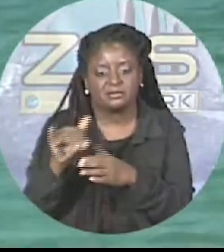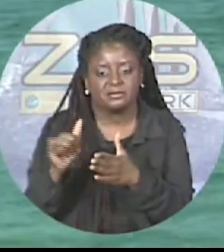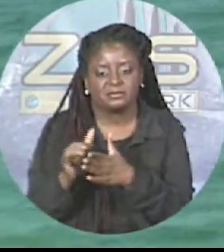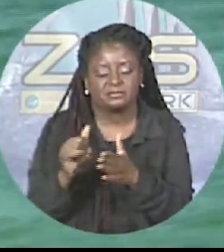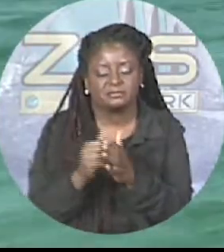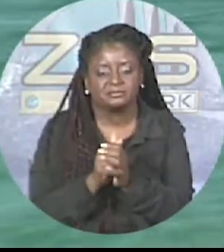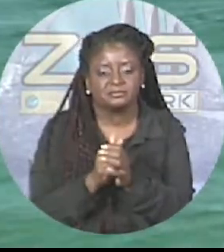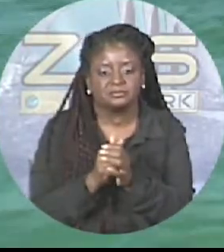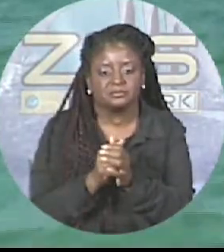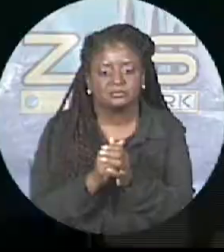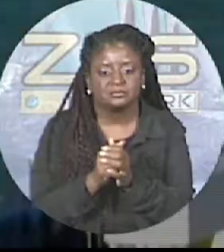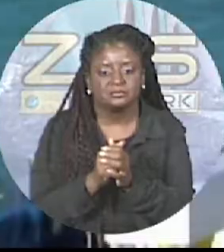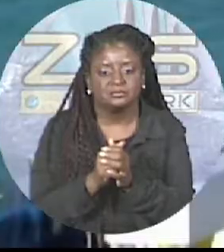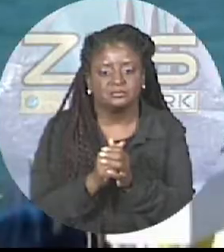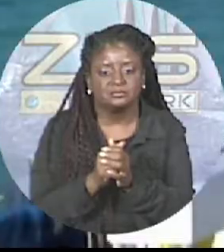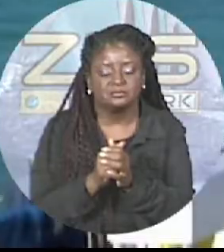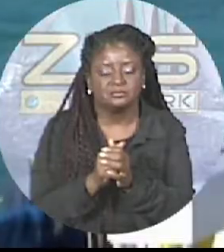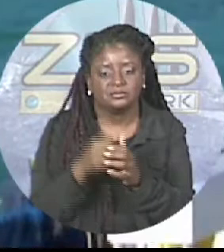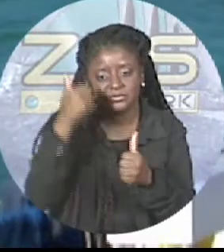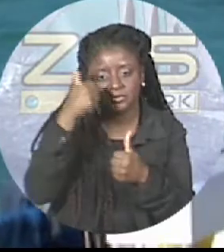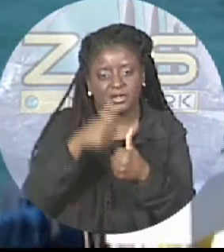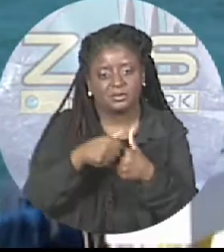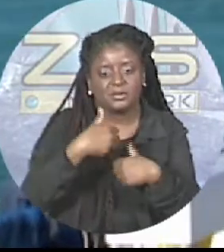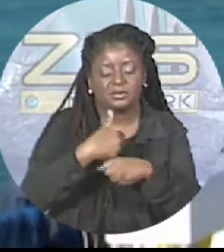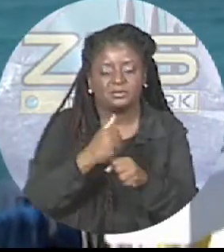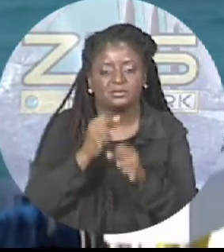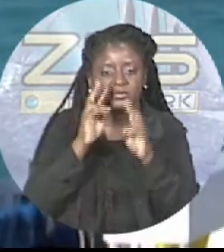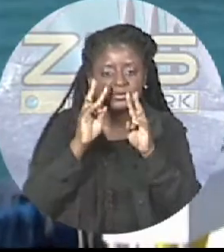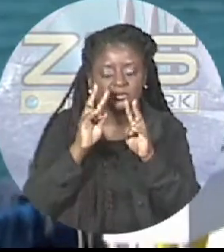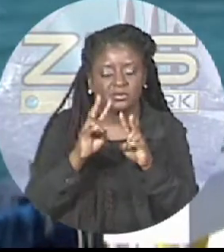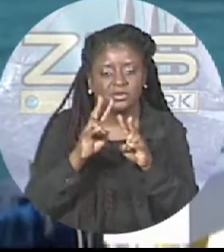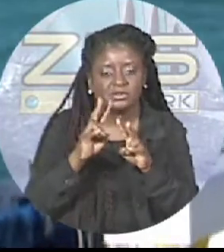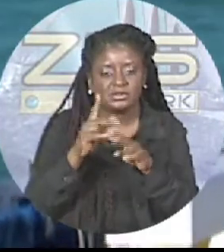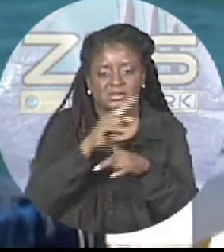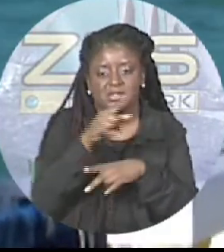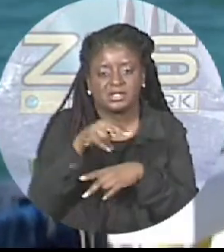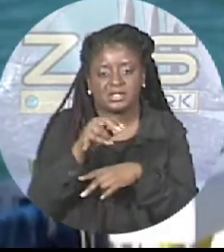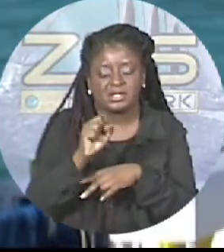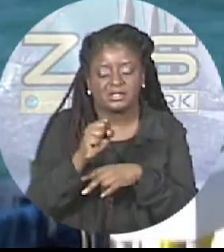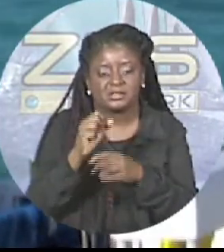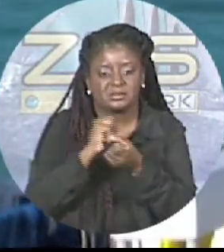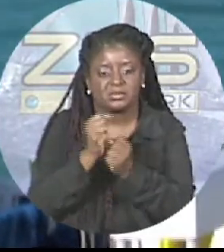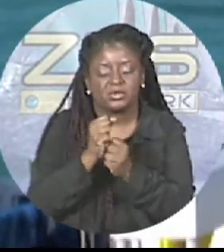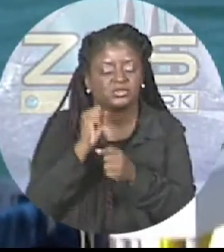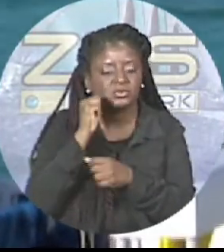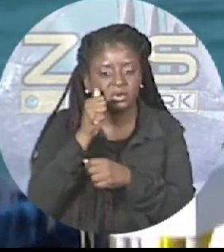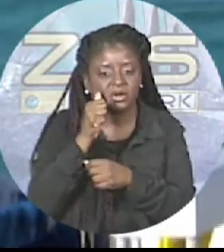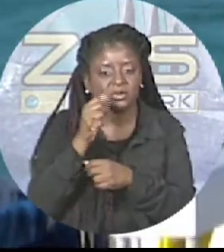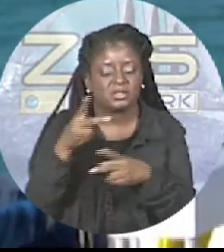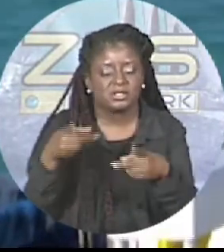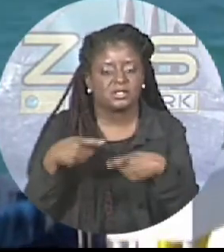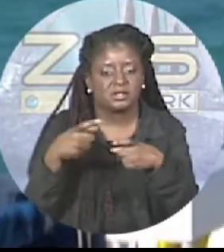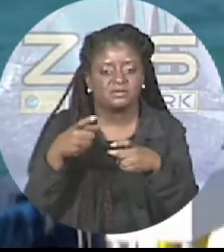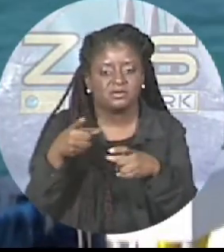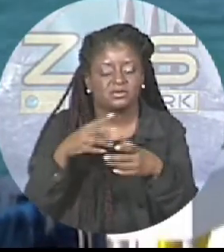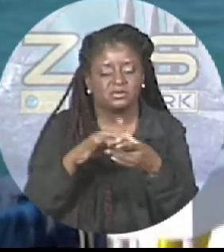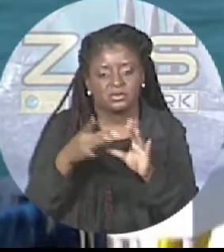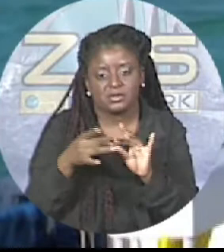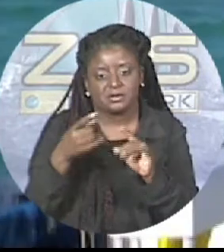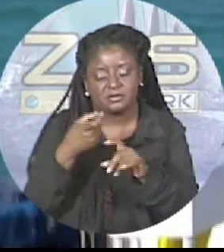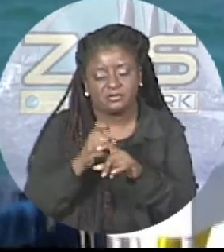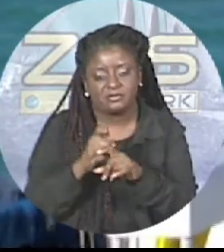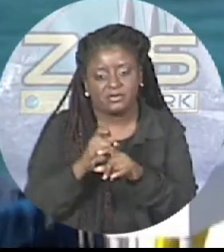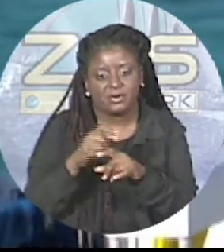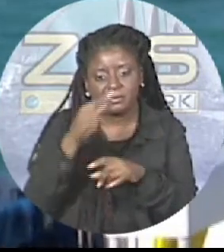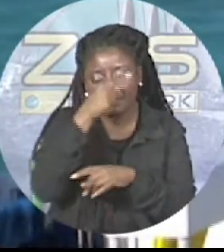Benson, ZNS Total Sports. And remember to make sure to tune in to ZNS Total Sports come tomorrow. We will give you highlights from Black Point and Ruralville Class